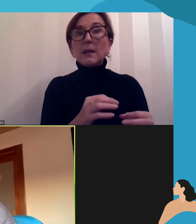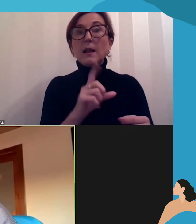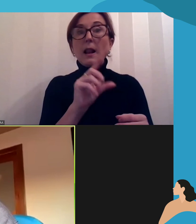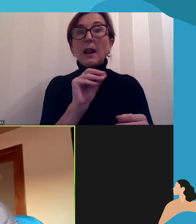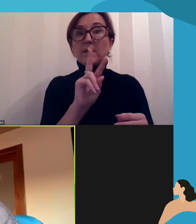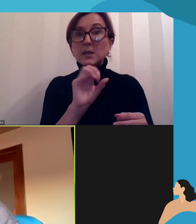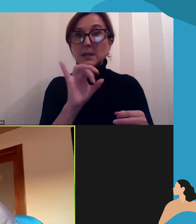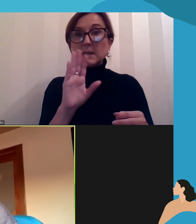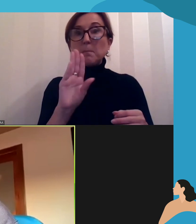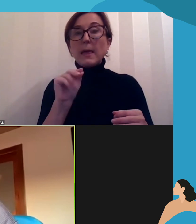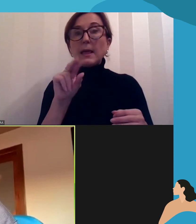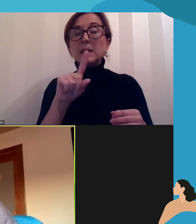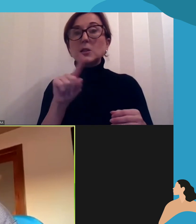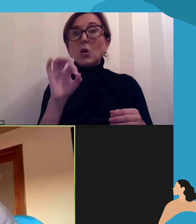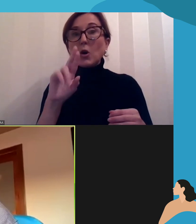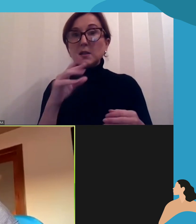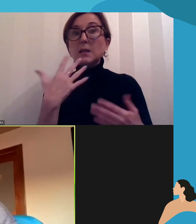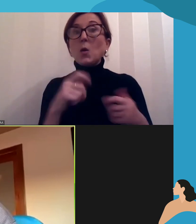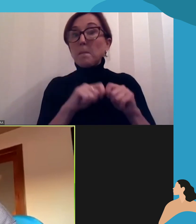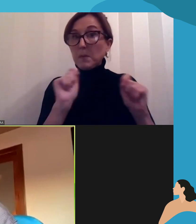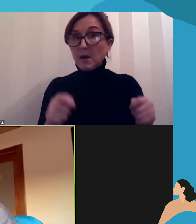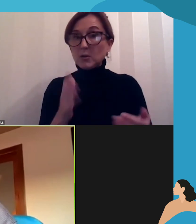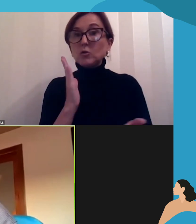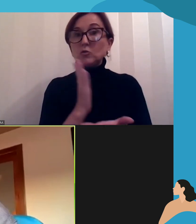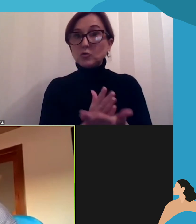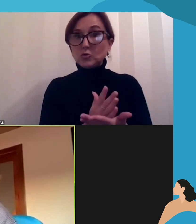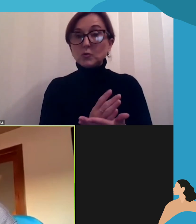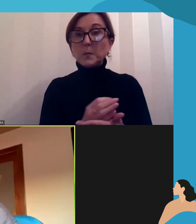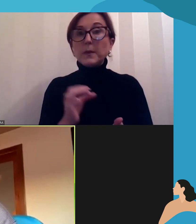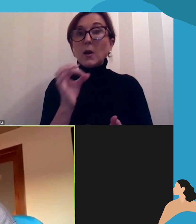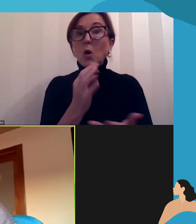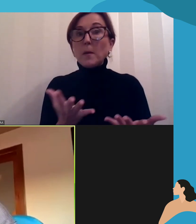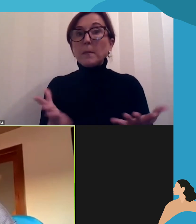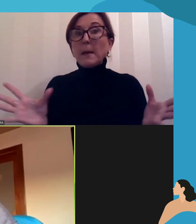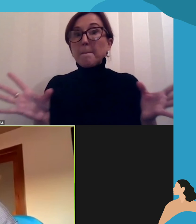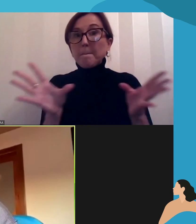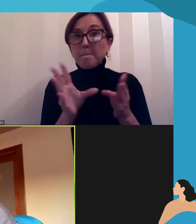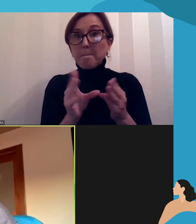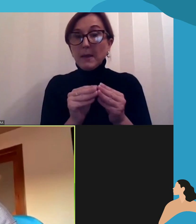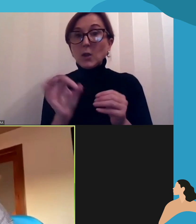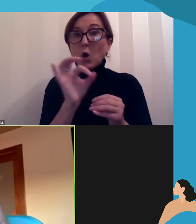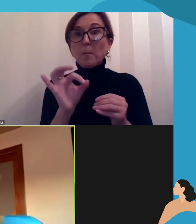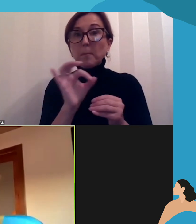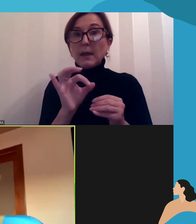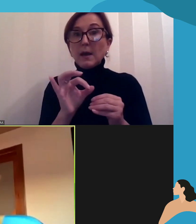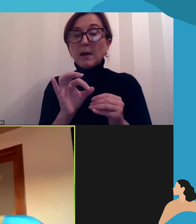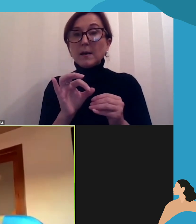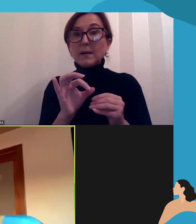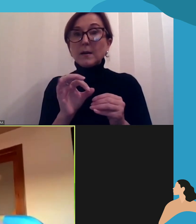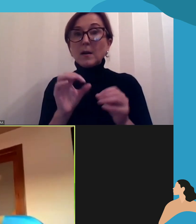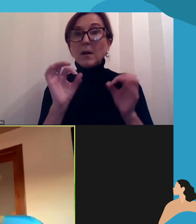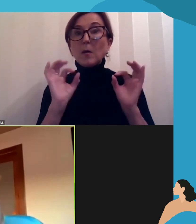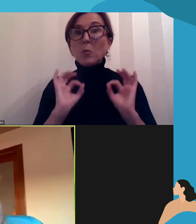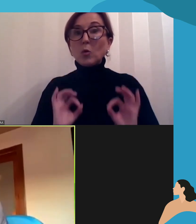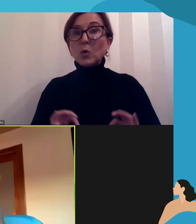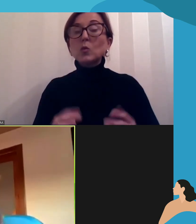I think that the pre-trial investigation has been started and is being performed. I will have in